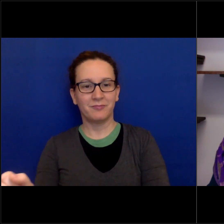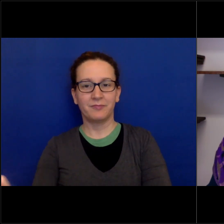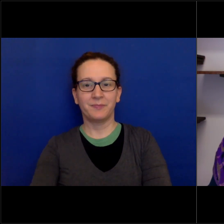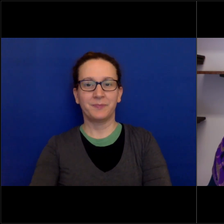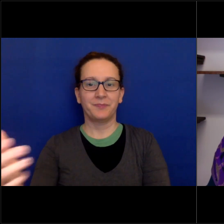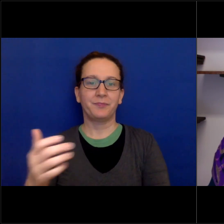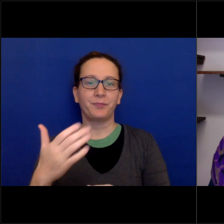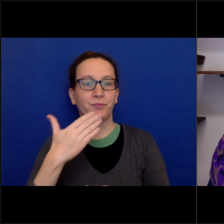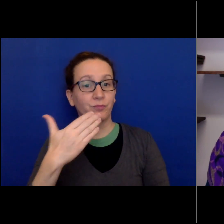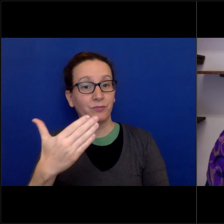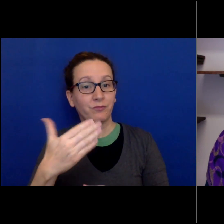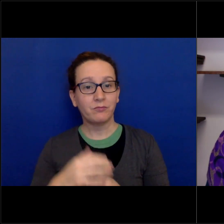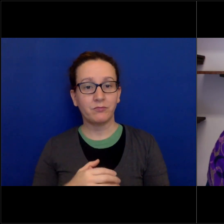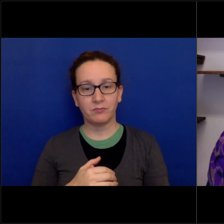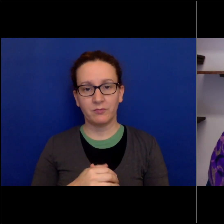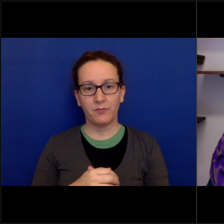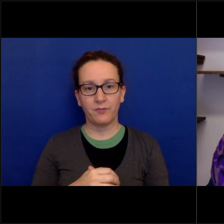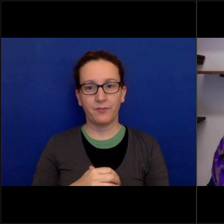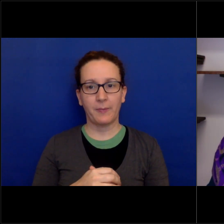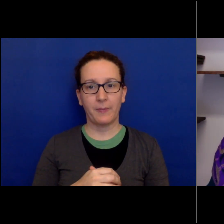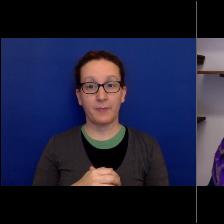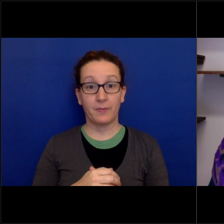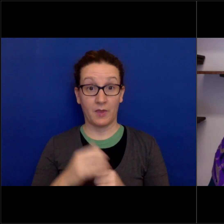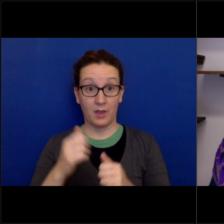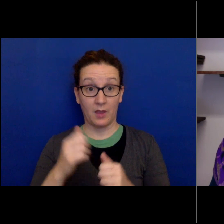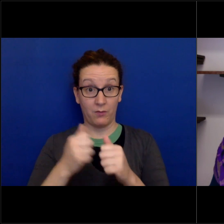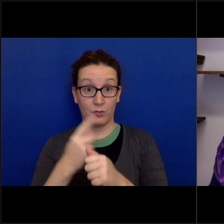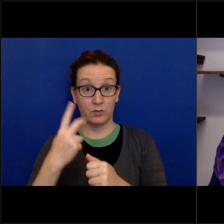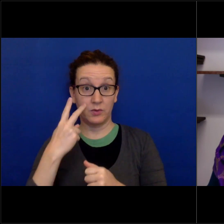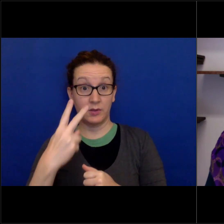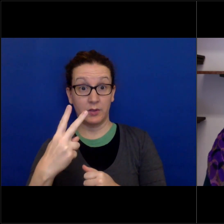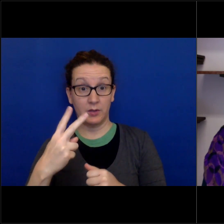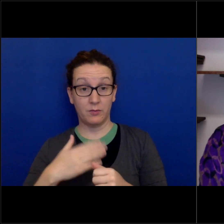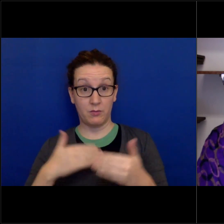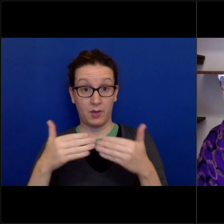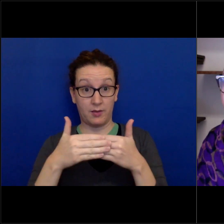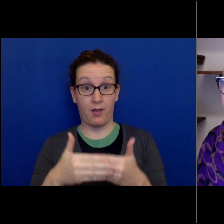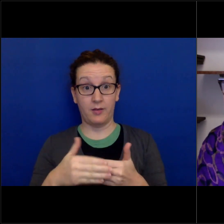you. Can everyone see my slides?